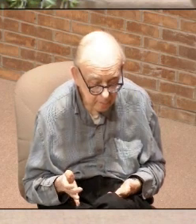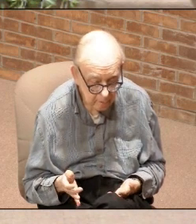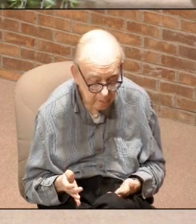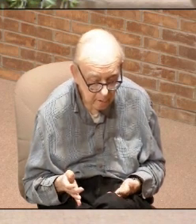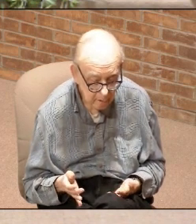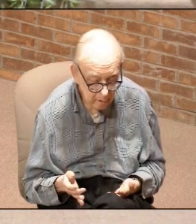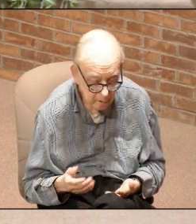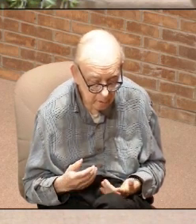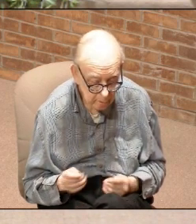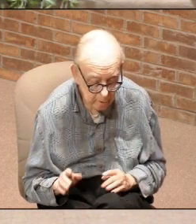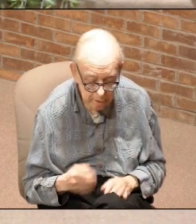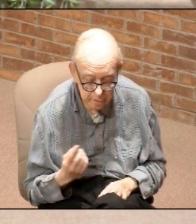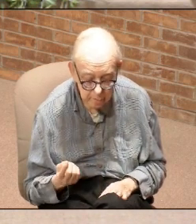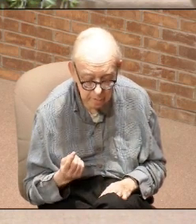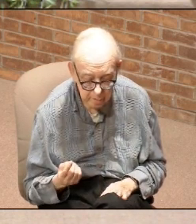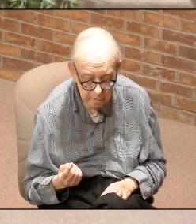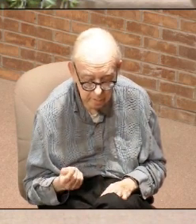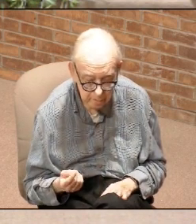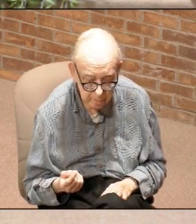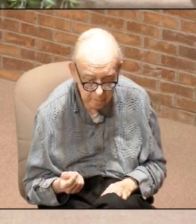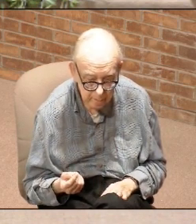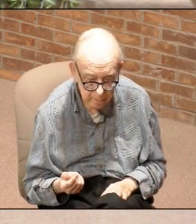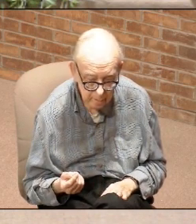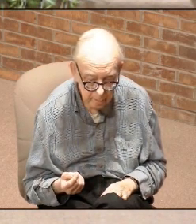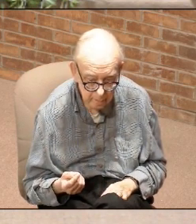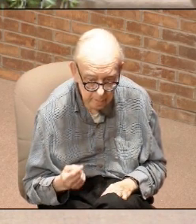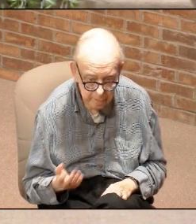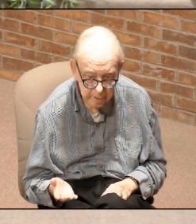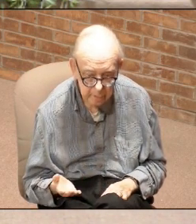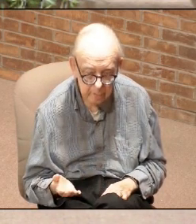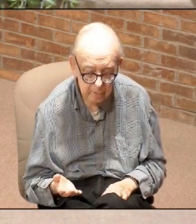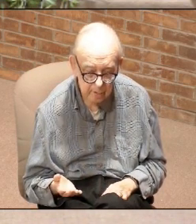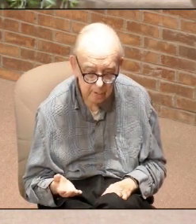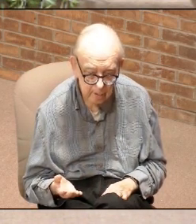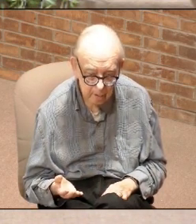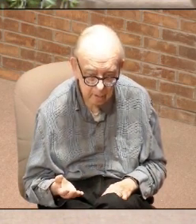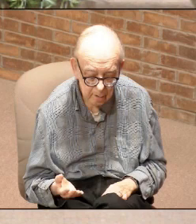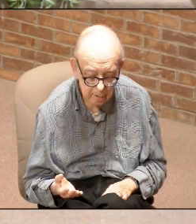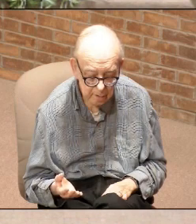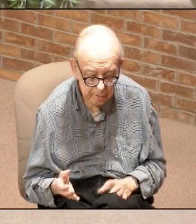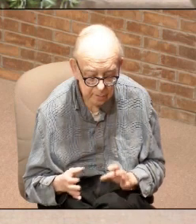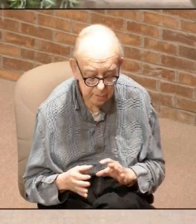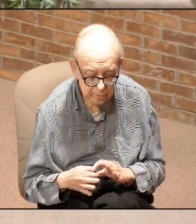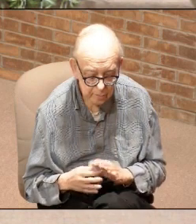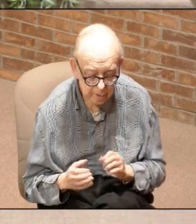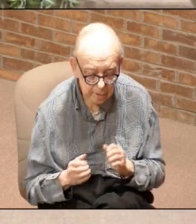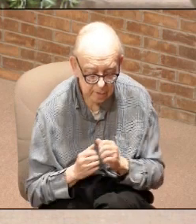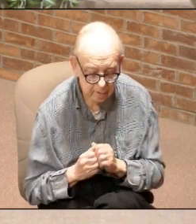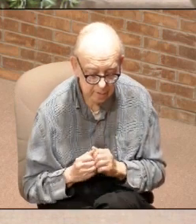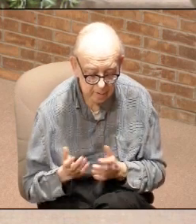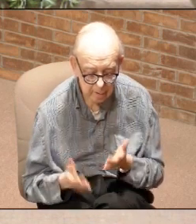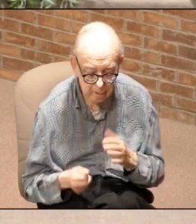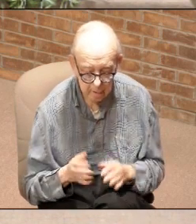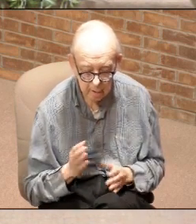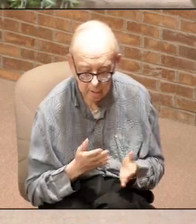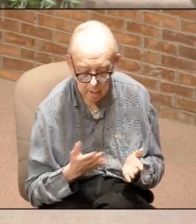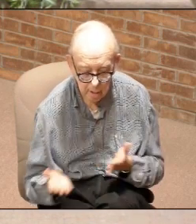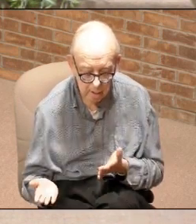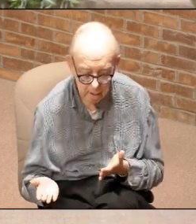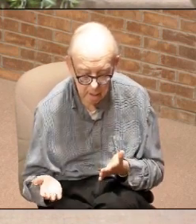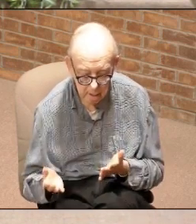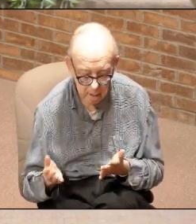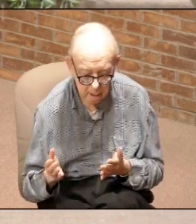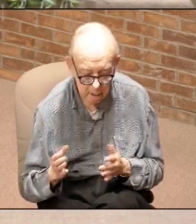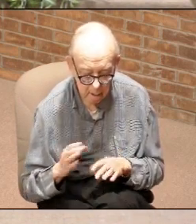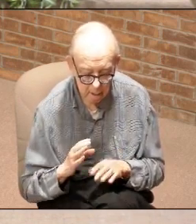quit trying to do it by yourself you're here but join together maybe god's bringing you to this